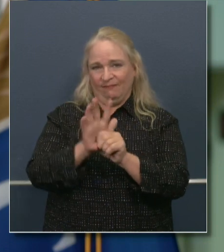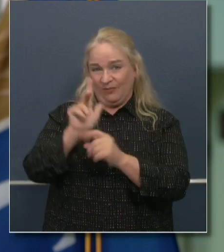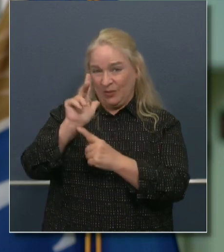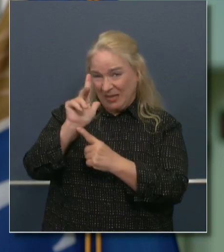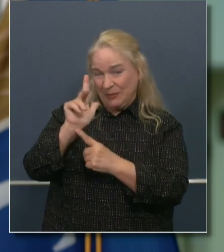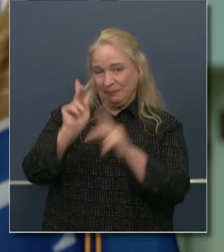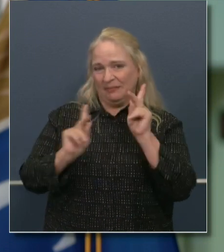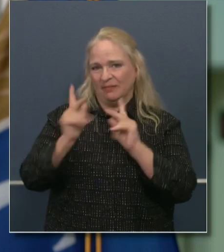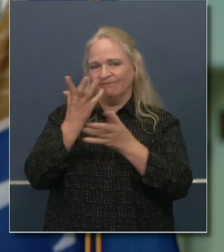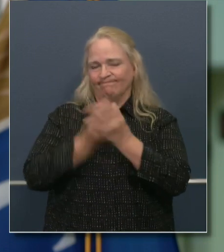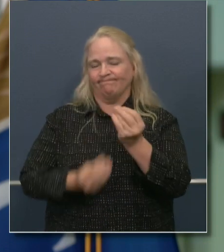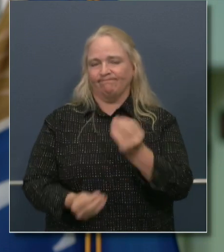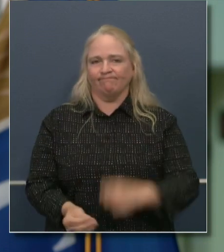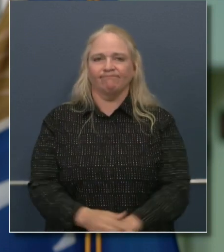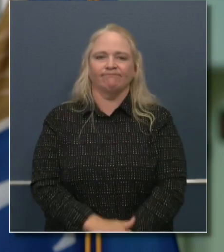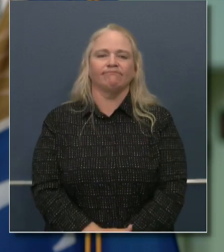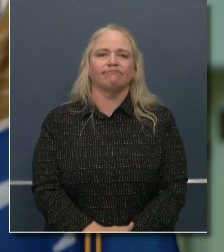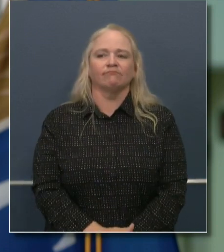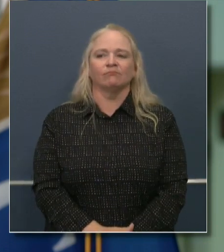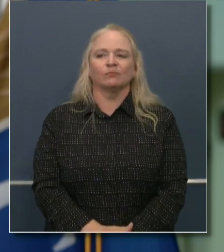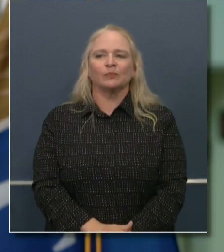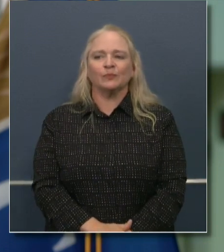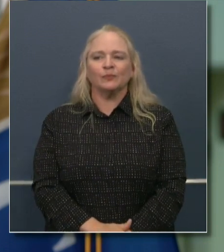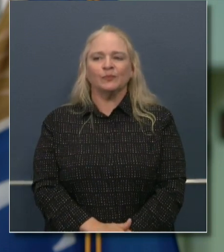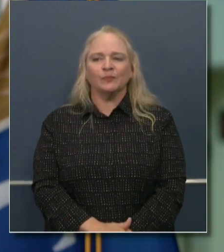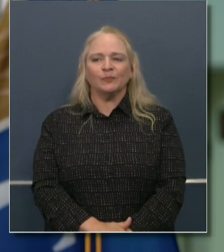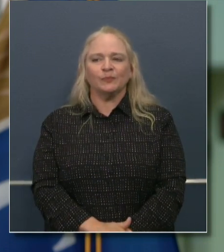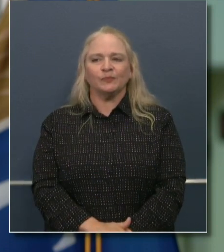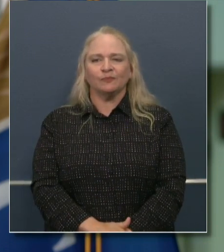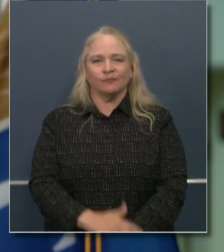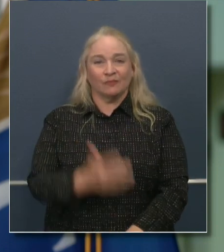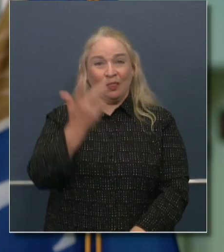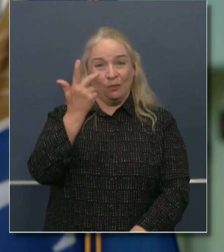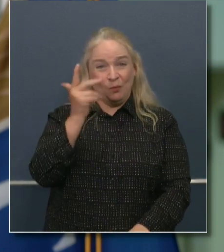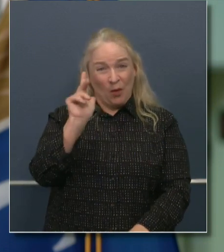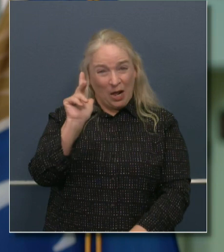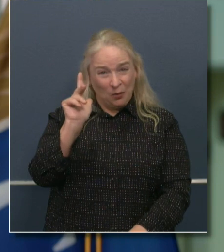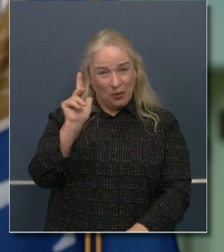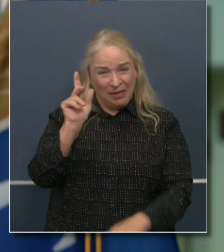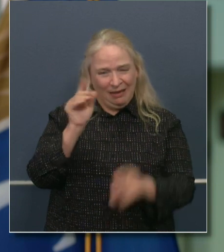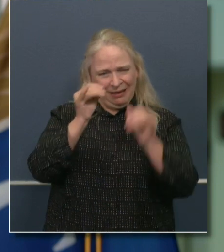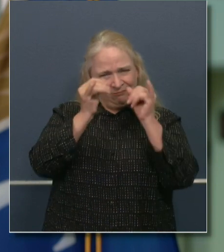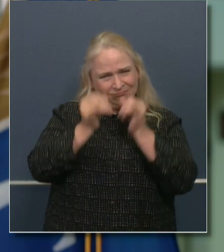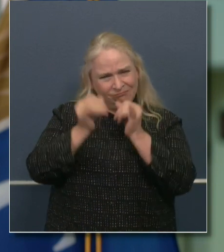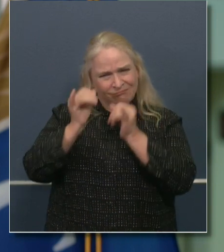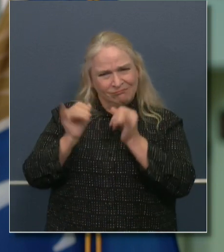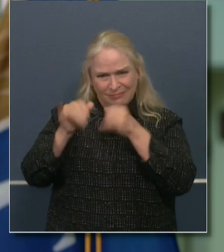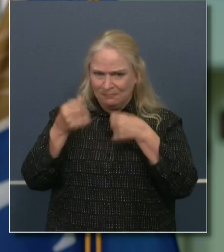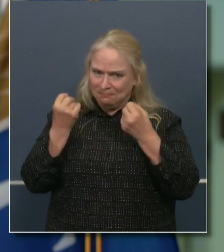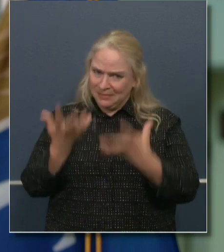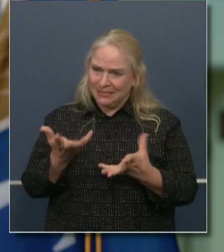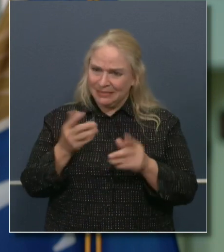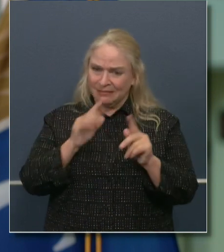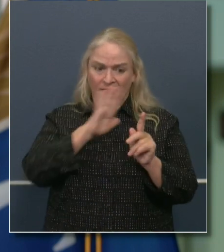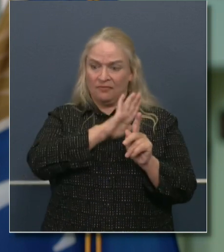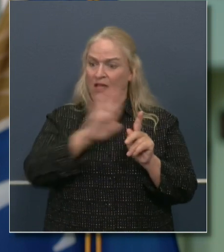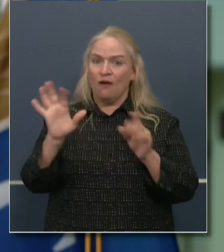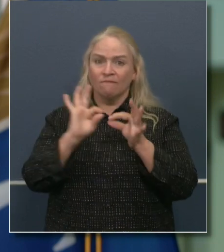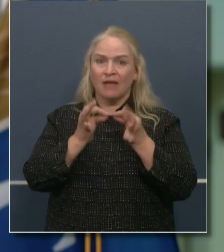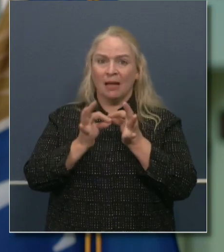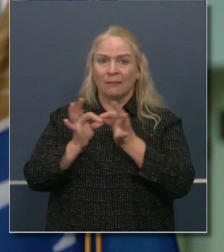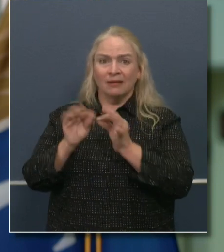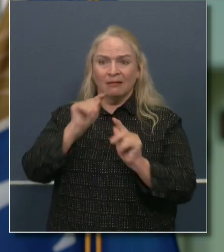the last day. 23 human beings who have family members have lost loved